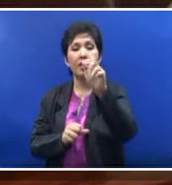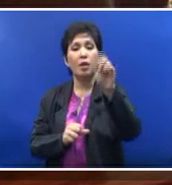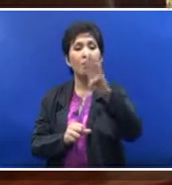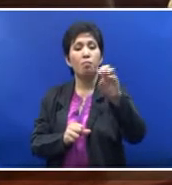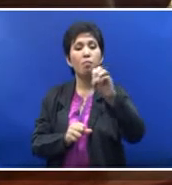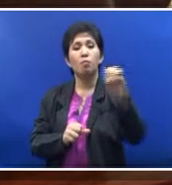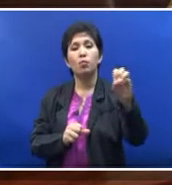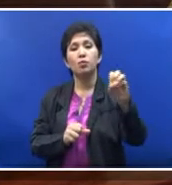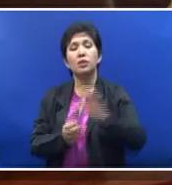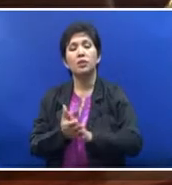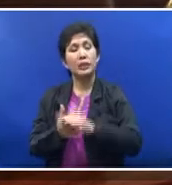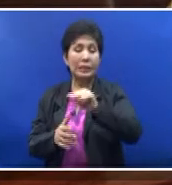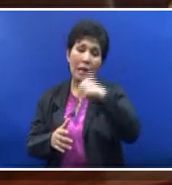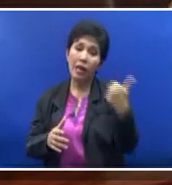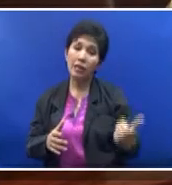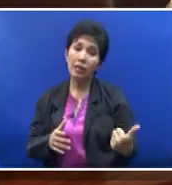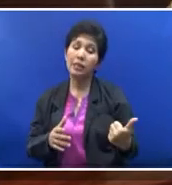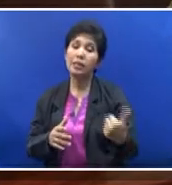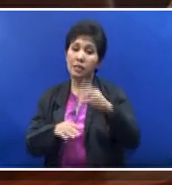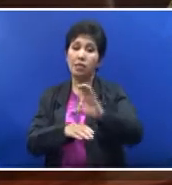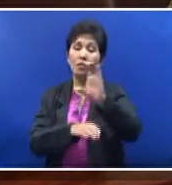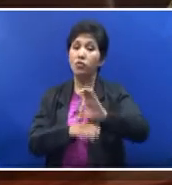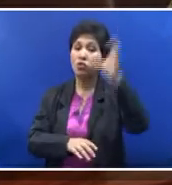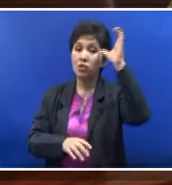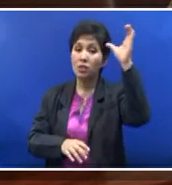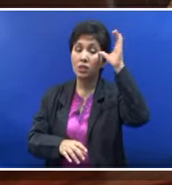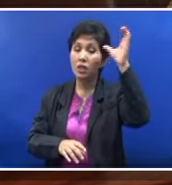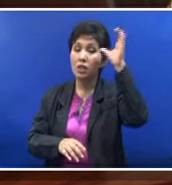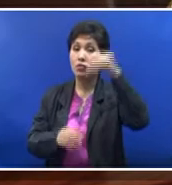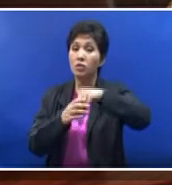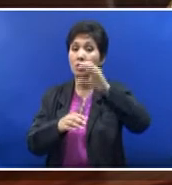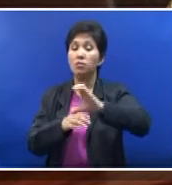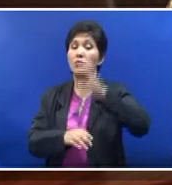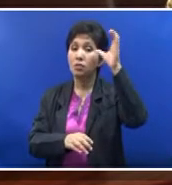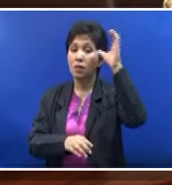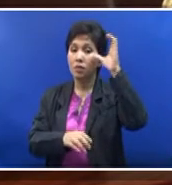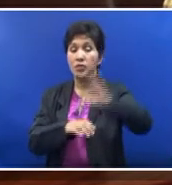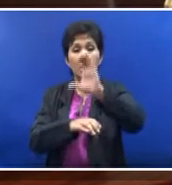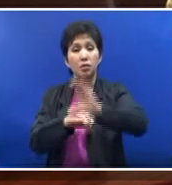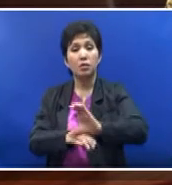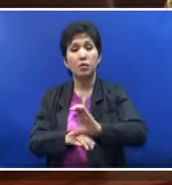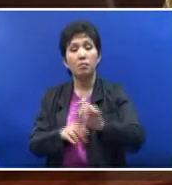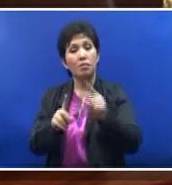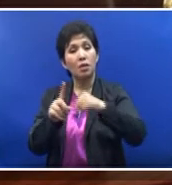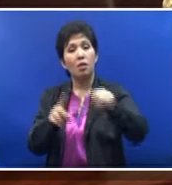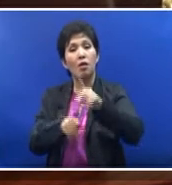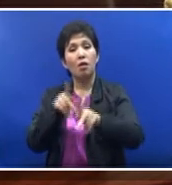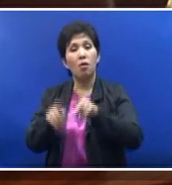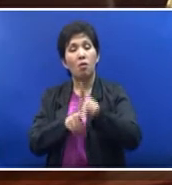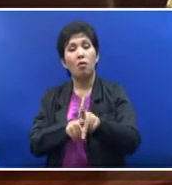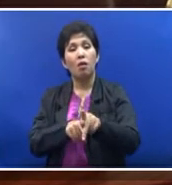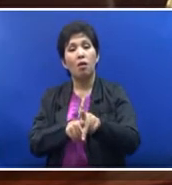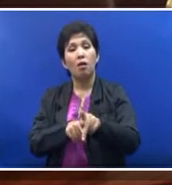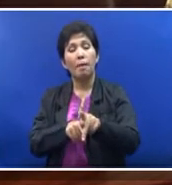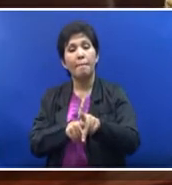Okay, and we can see that in other cultures, in Chinese culture, right? Whenever someone want to attend,